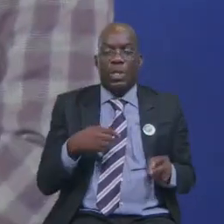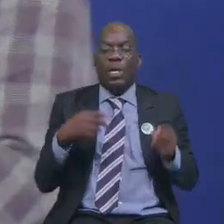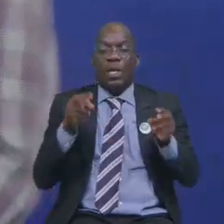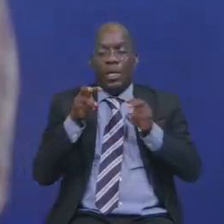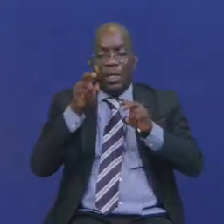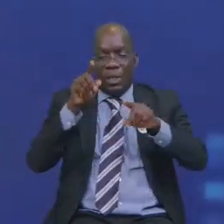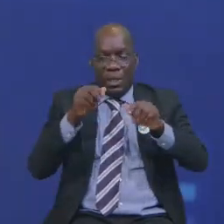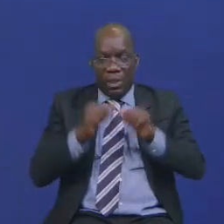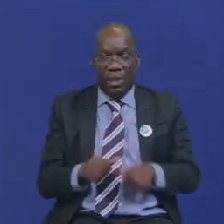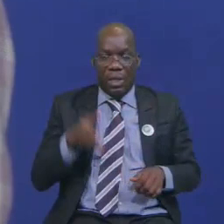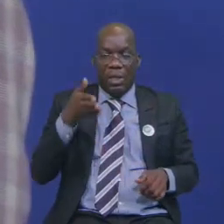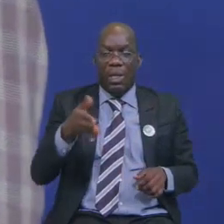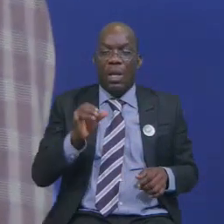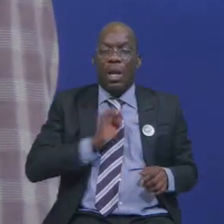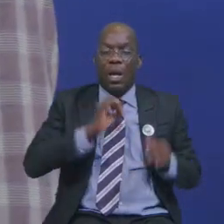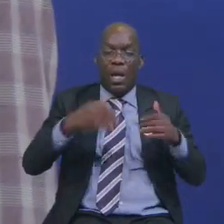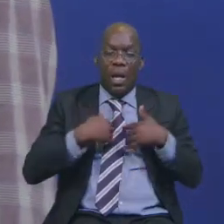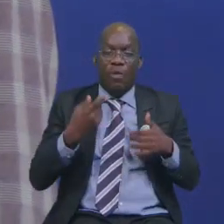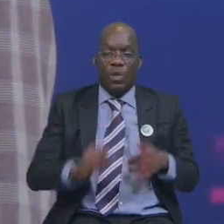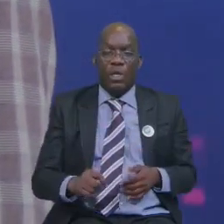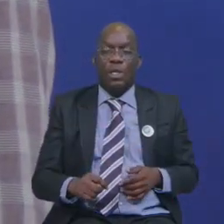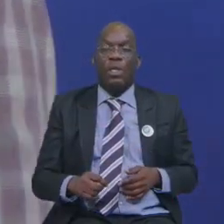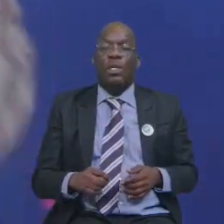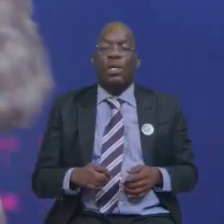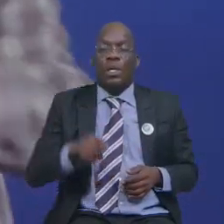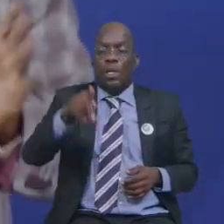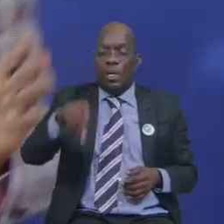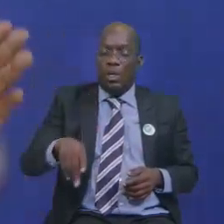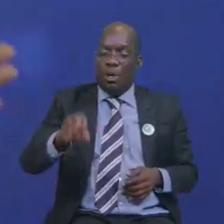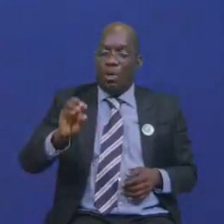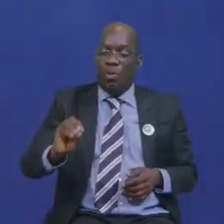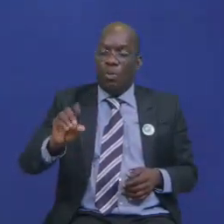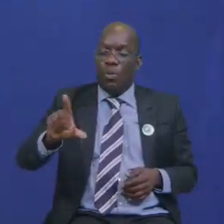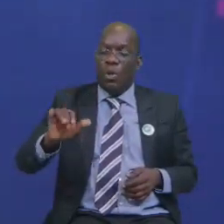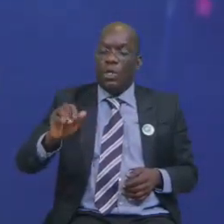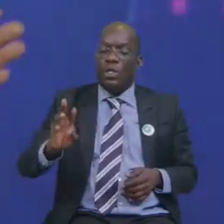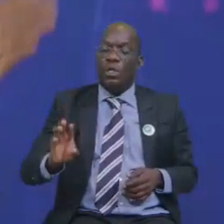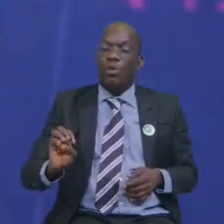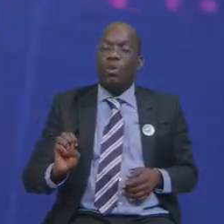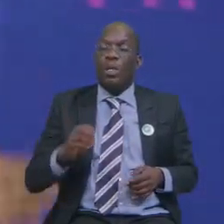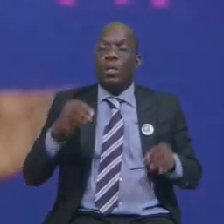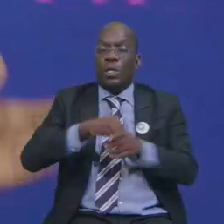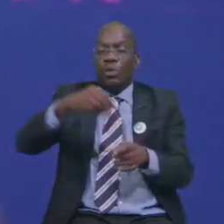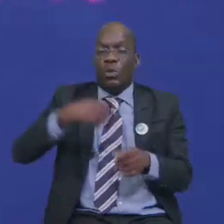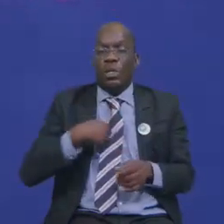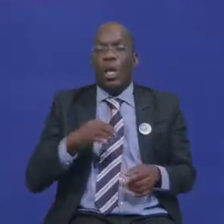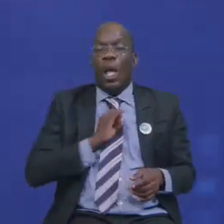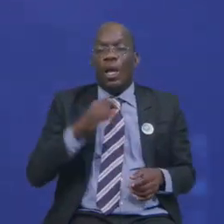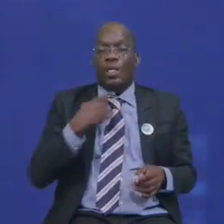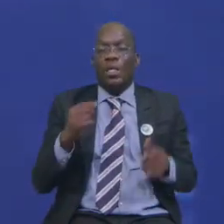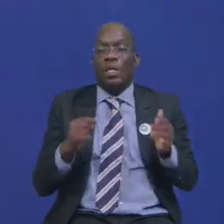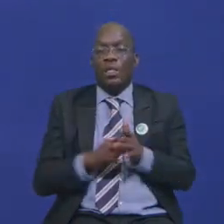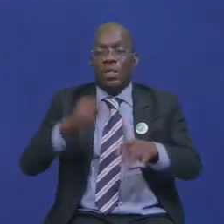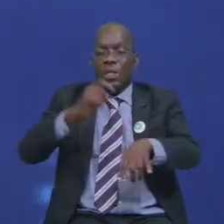there. I have the policeman on the inside of me. And I say, this period of